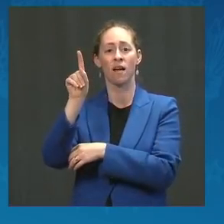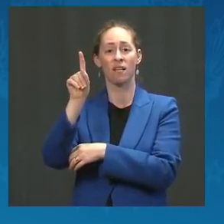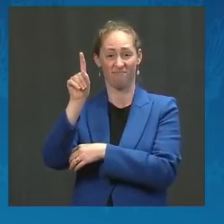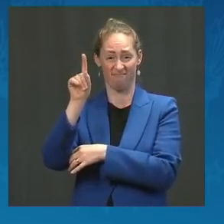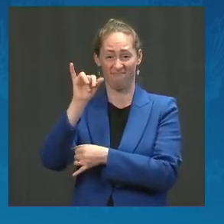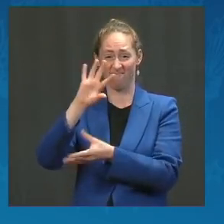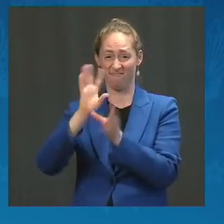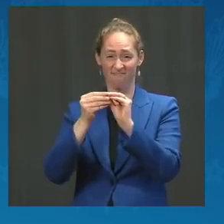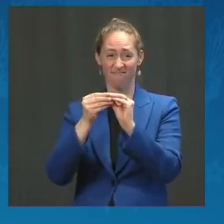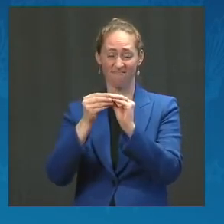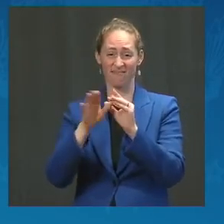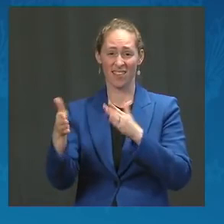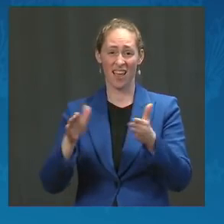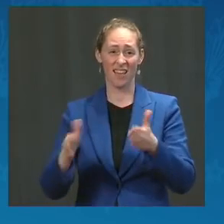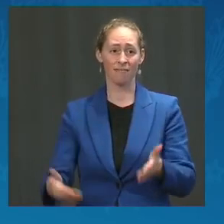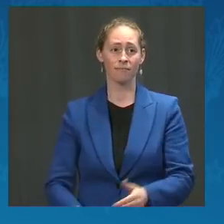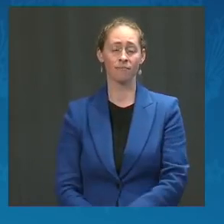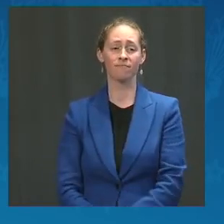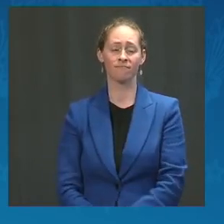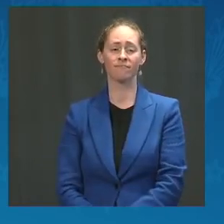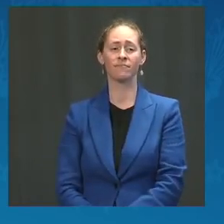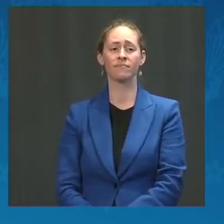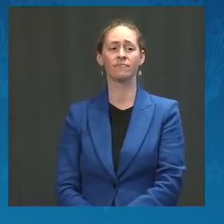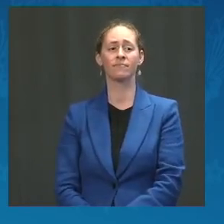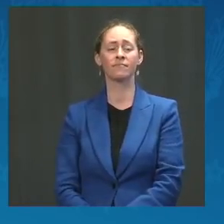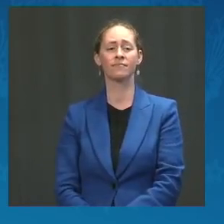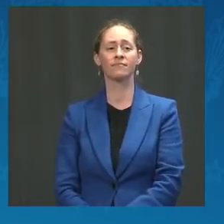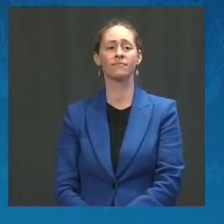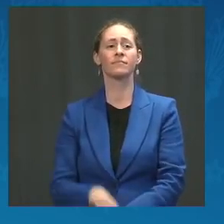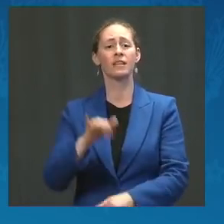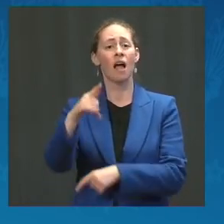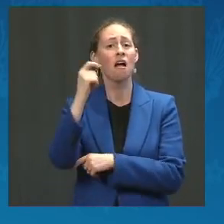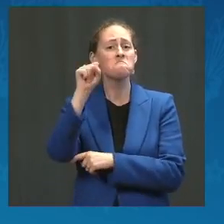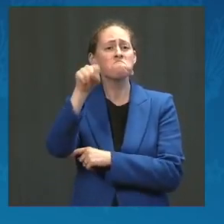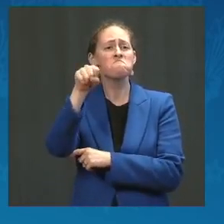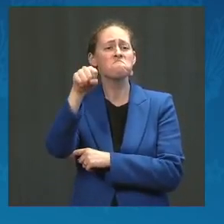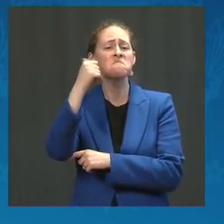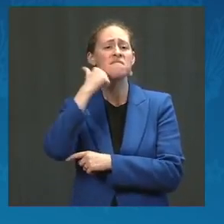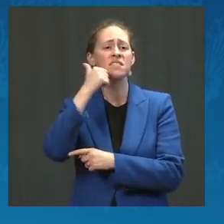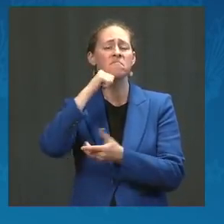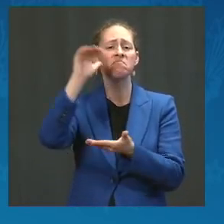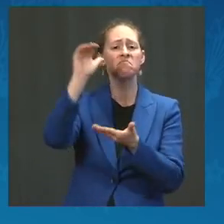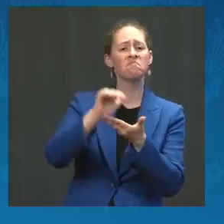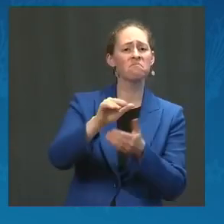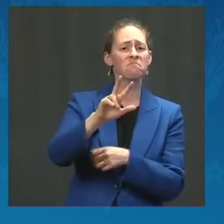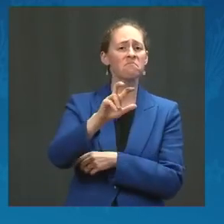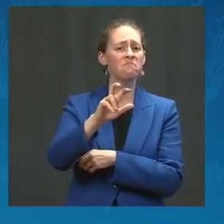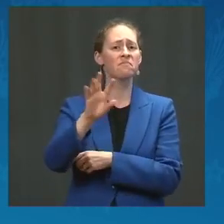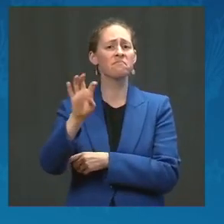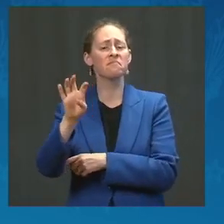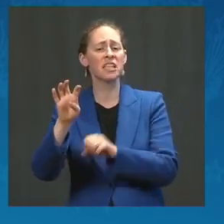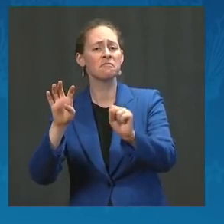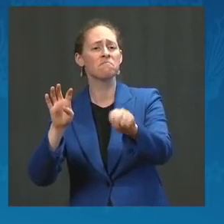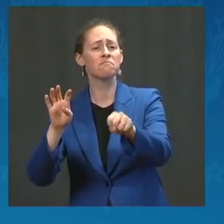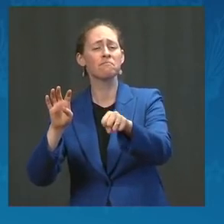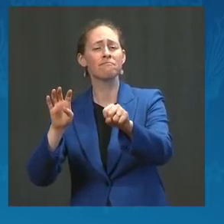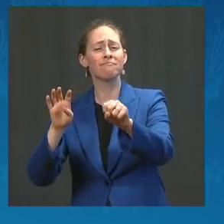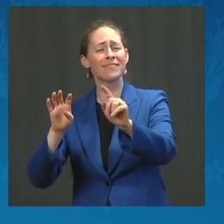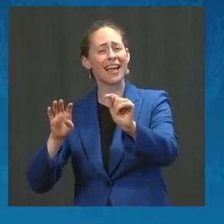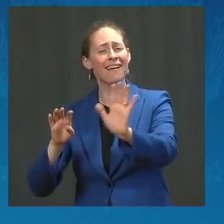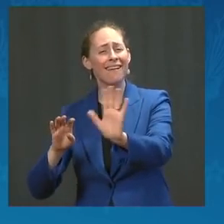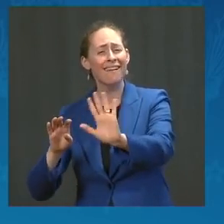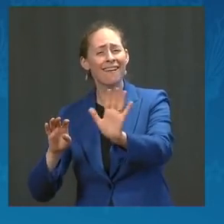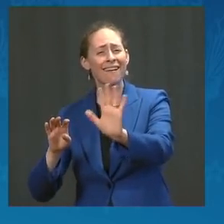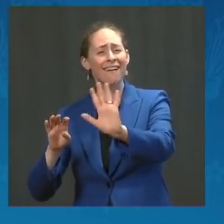Granted, the death rate per day is way down. It's down to 400 about a day. But that's more